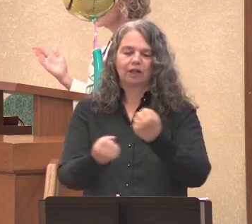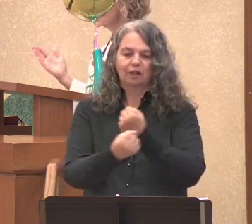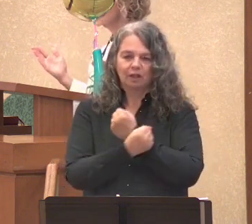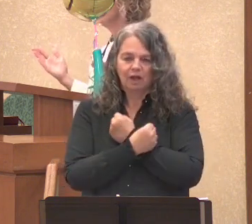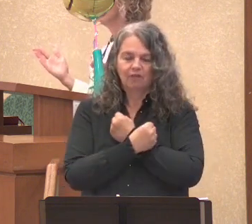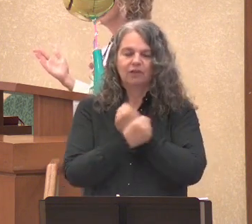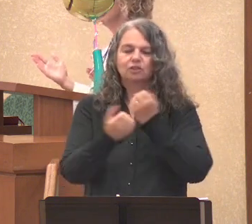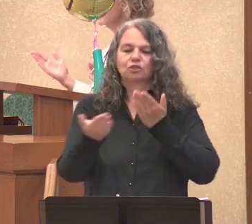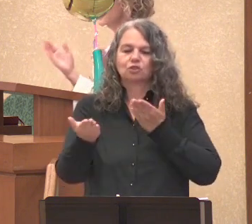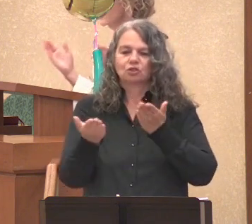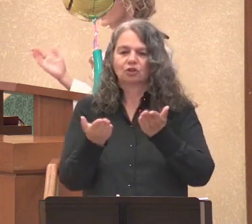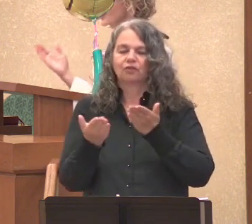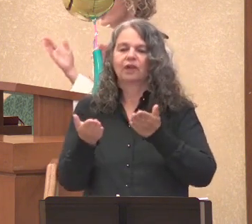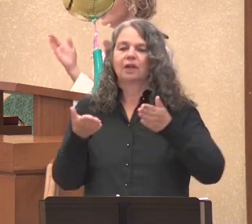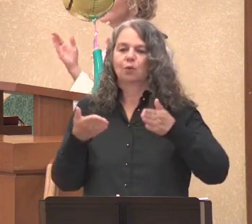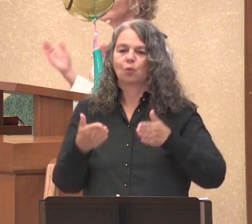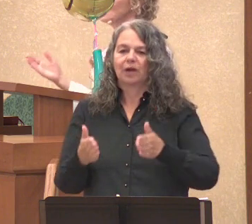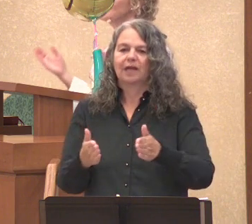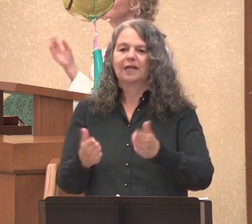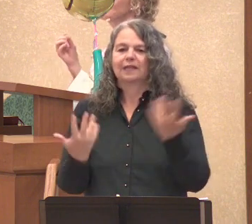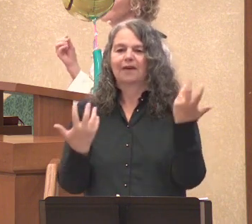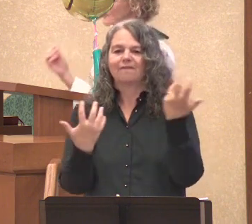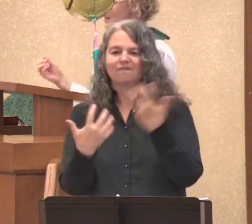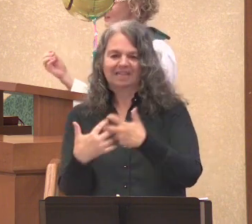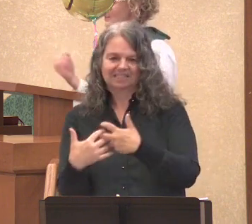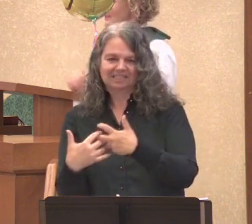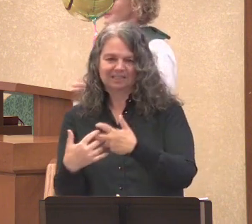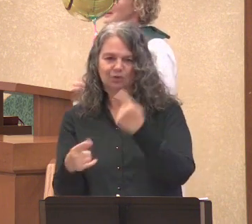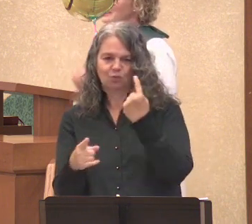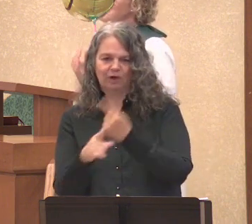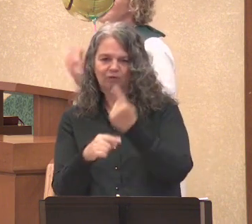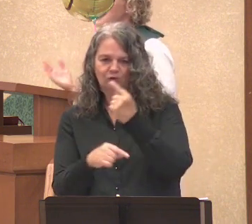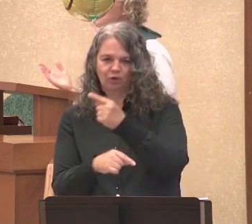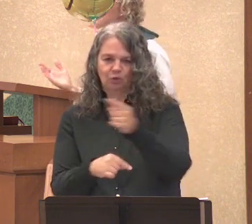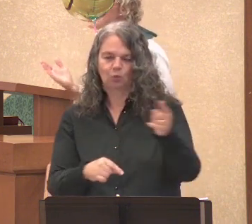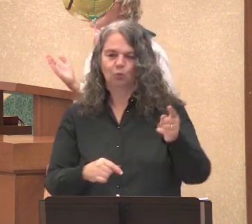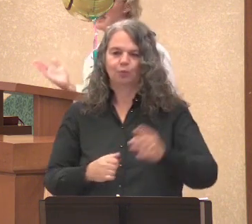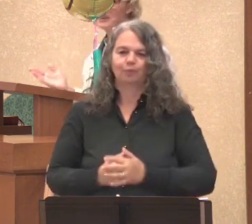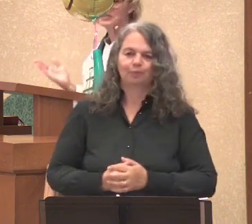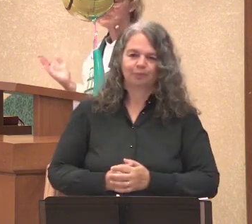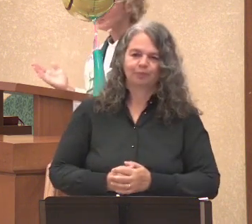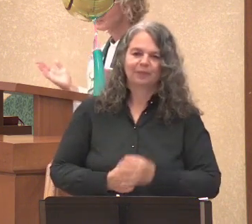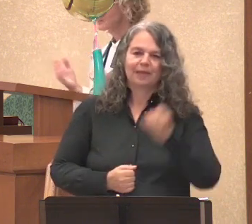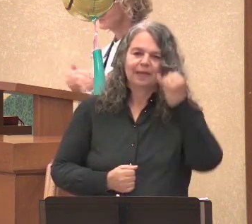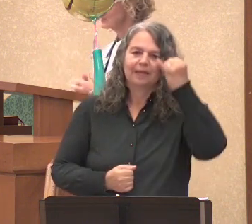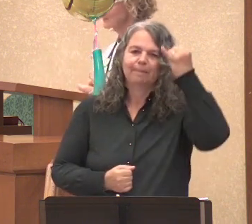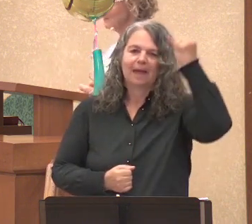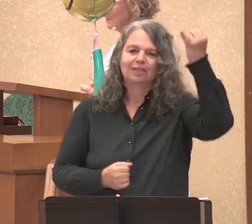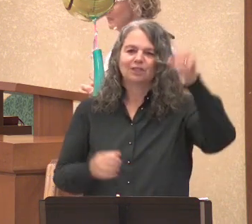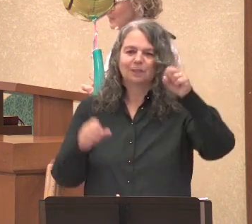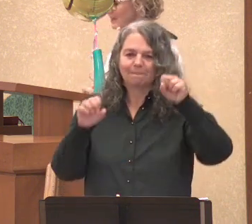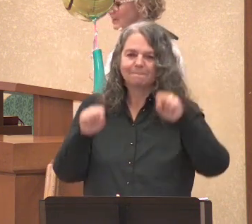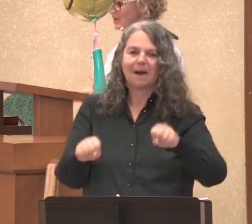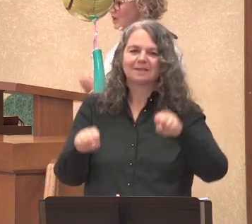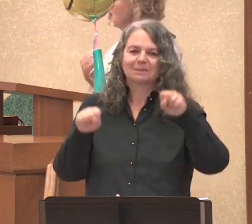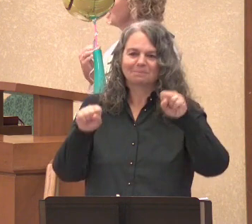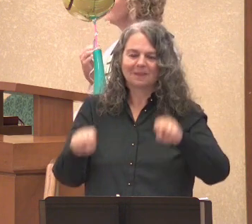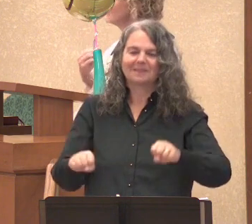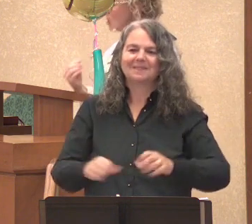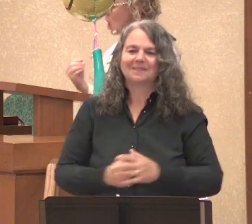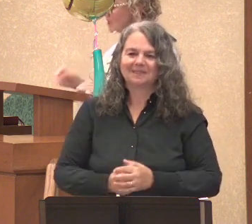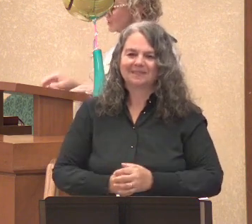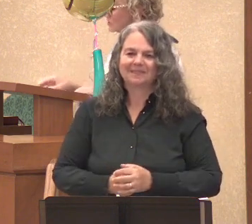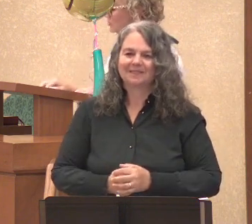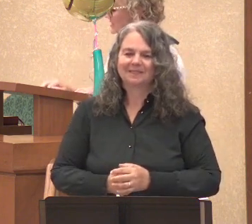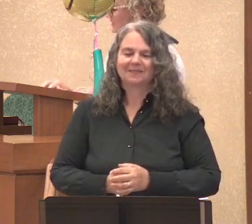to serve in a way that fits just right. Imagine the possibilities. And